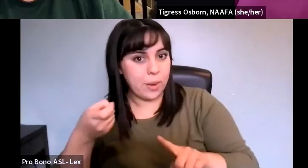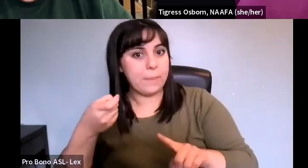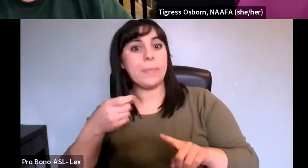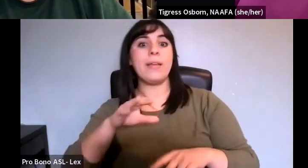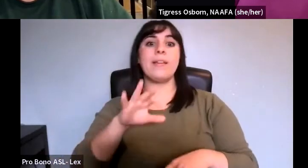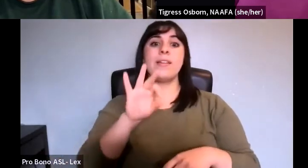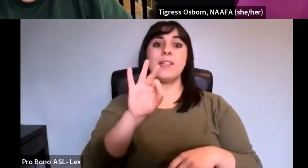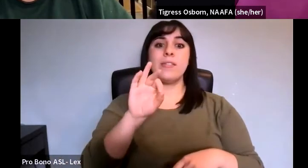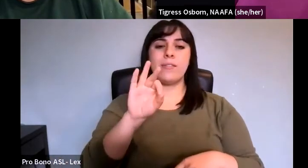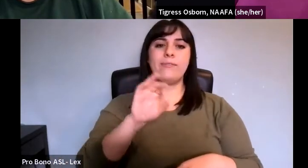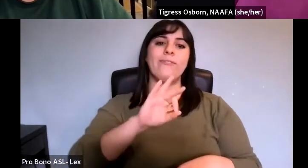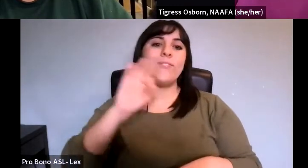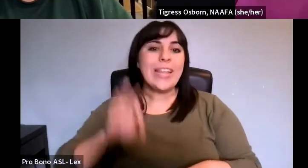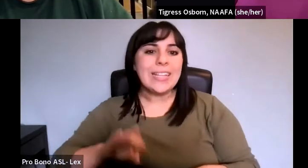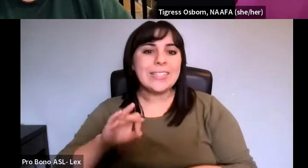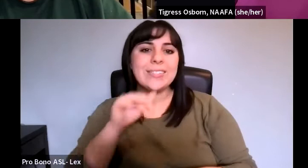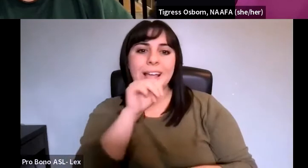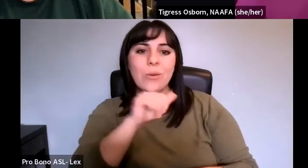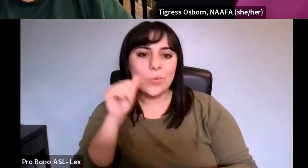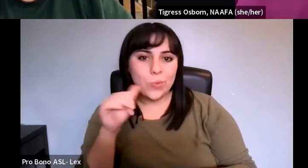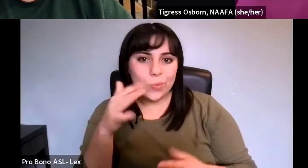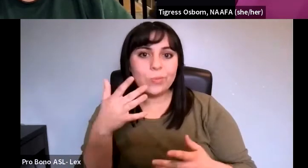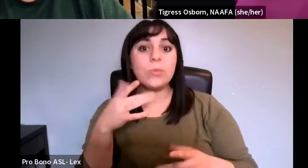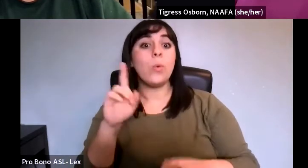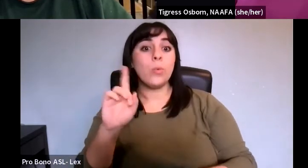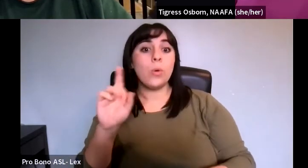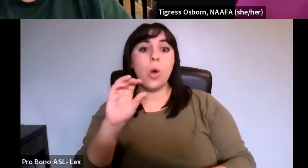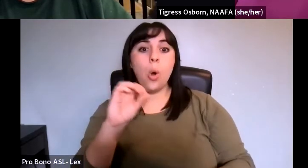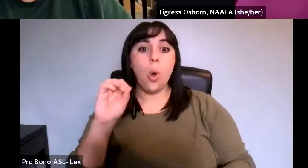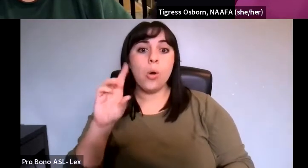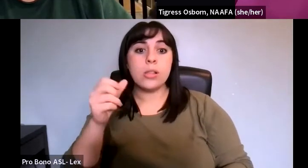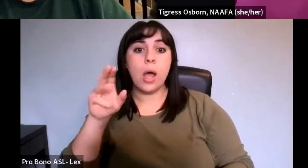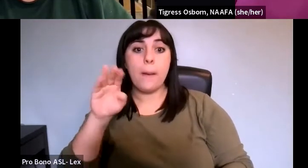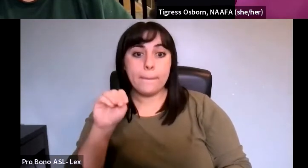area in the United States, and this is the home of the Oodham people.